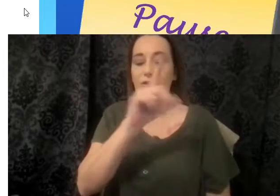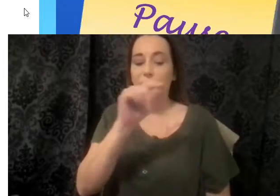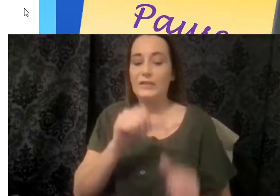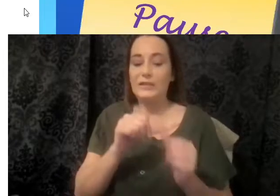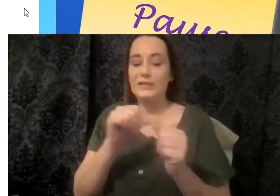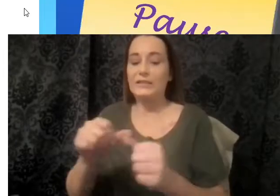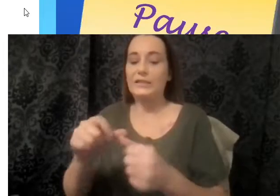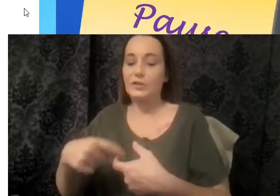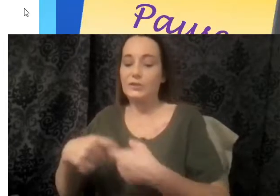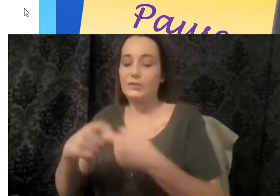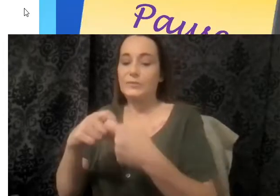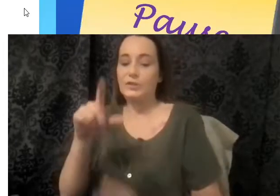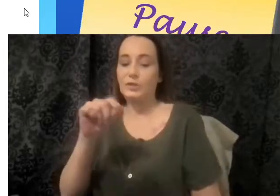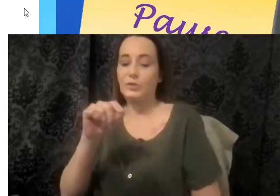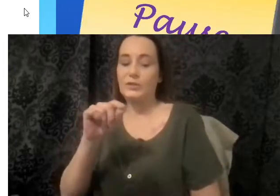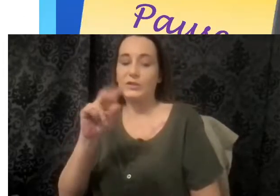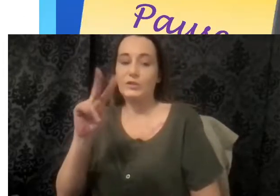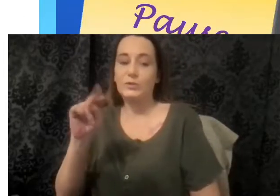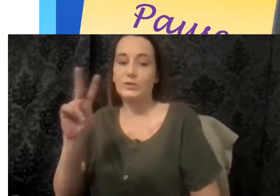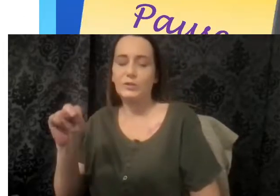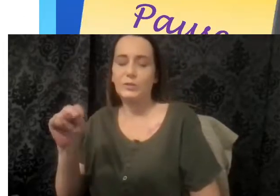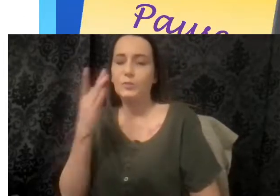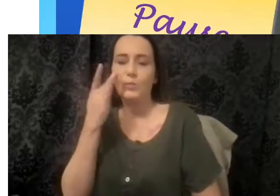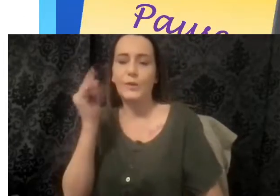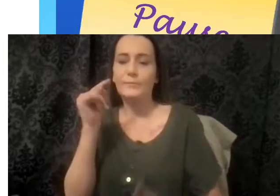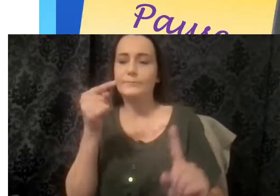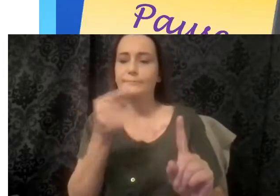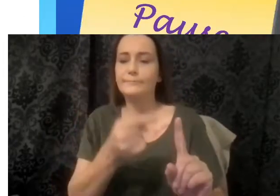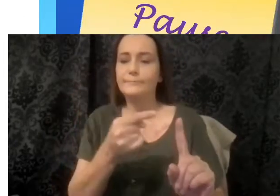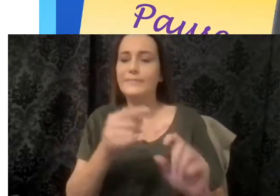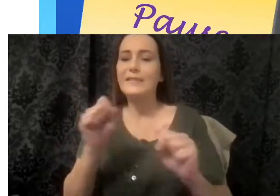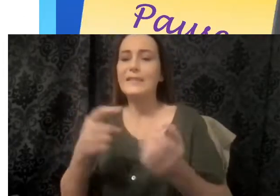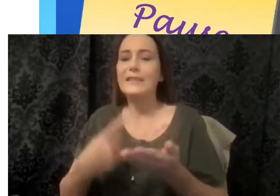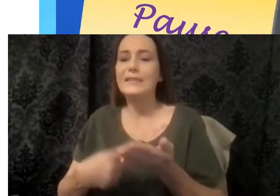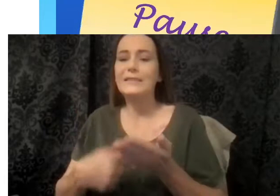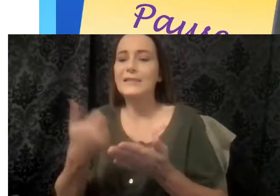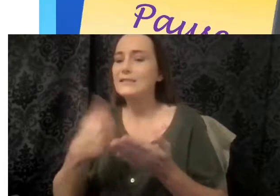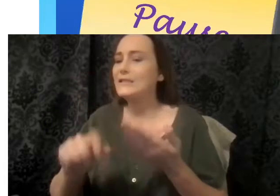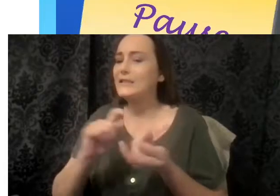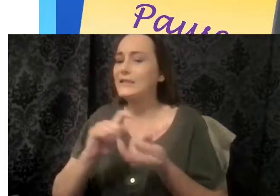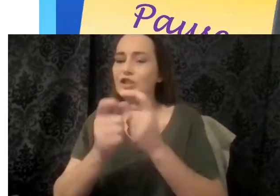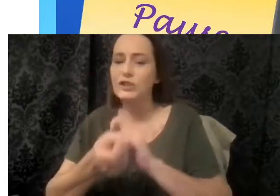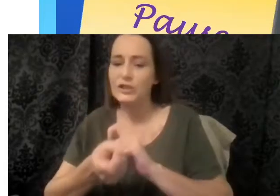point of that is so that we could discuss any changes and